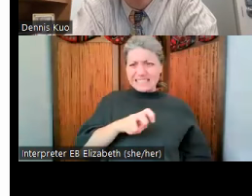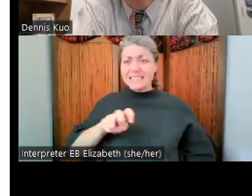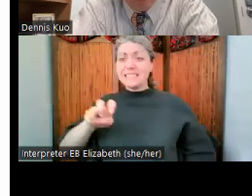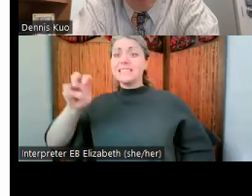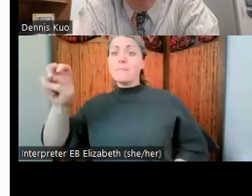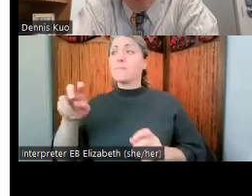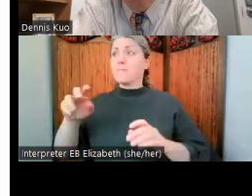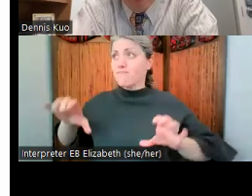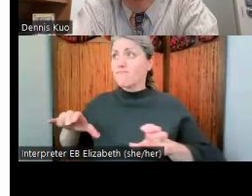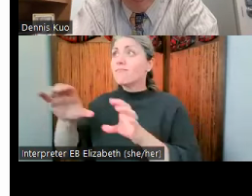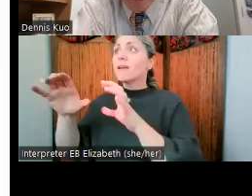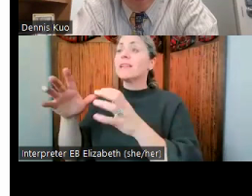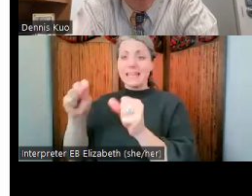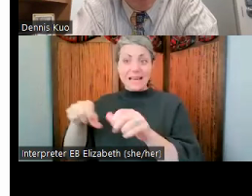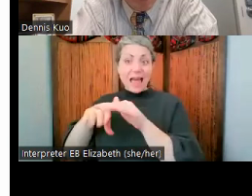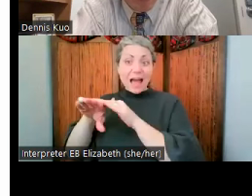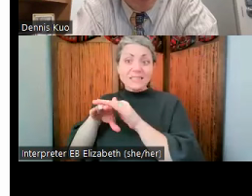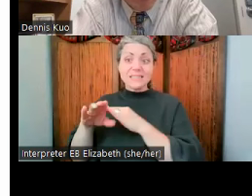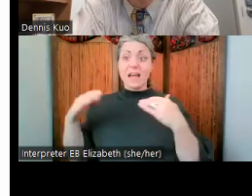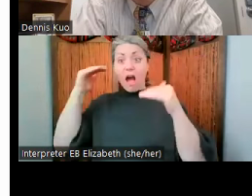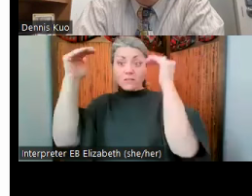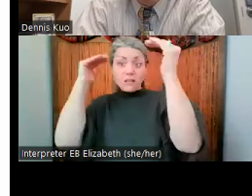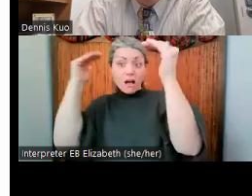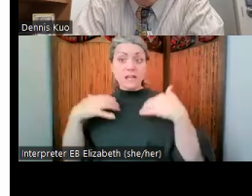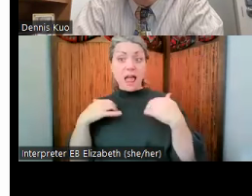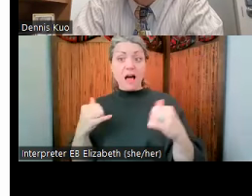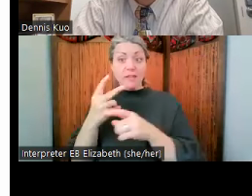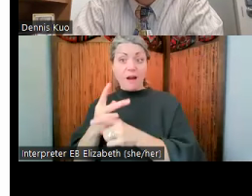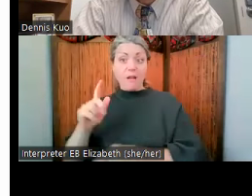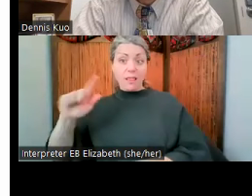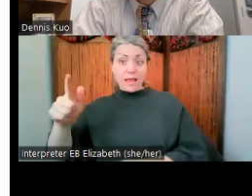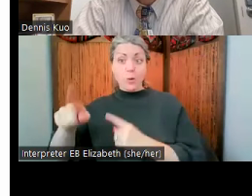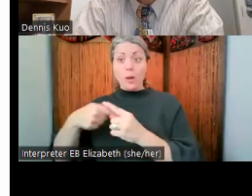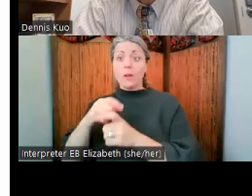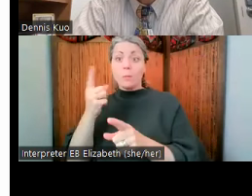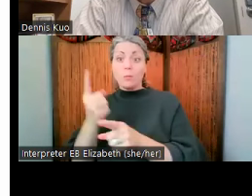adult healthcare system and systems of care at the appropriate age.